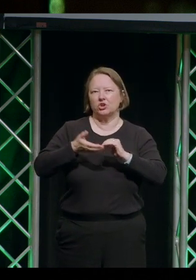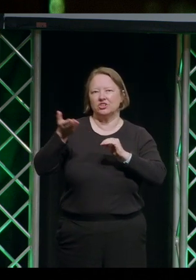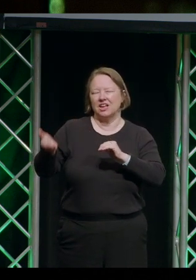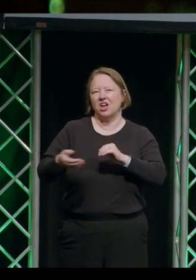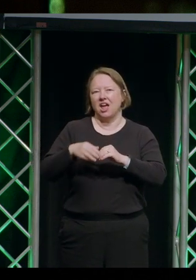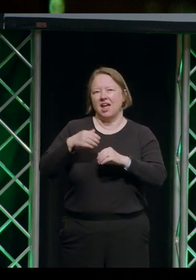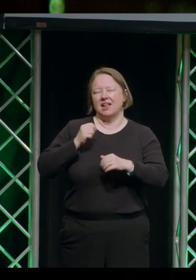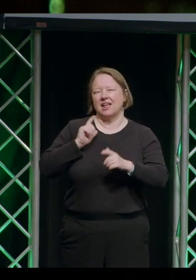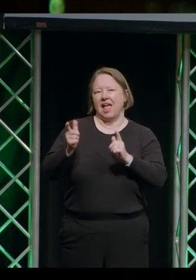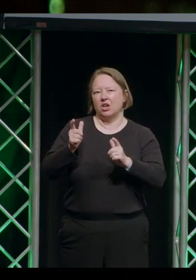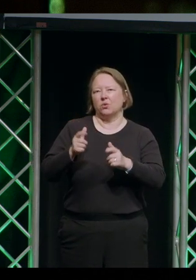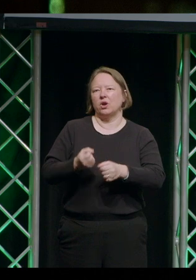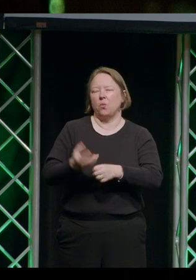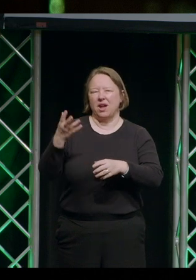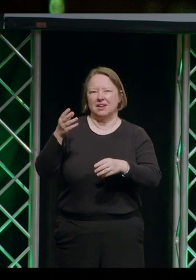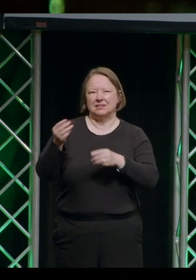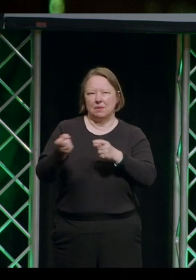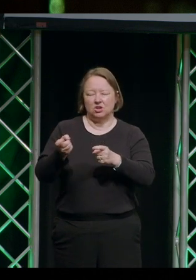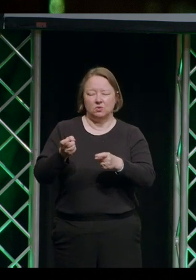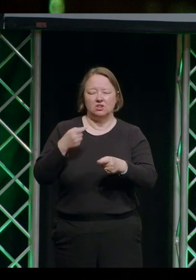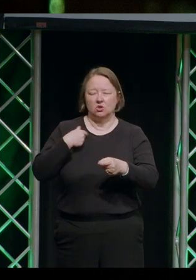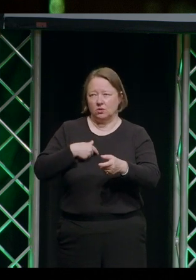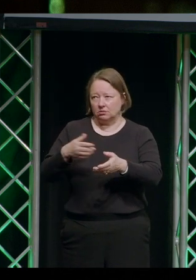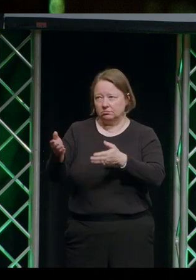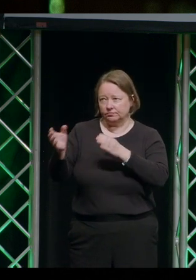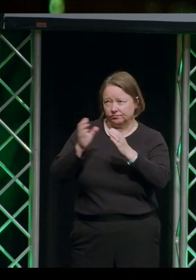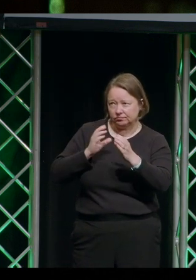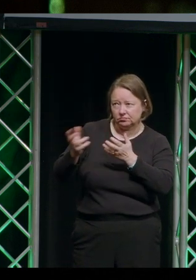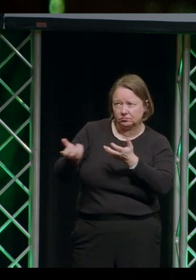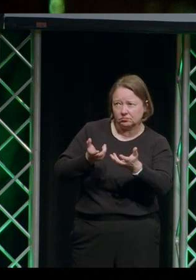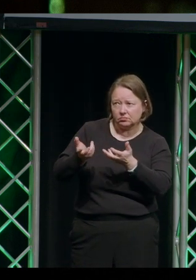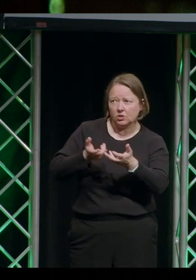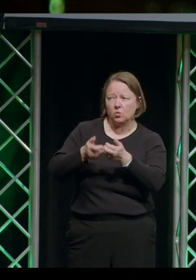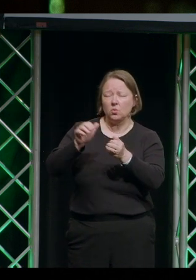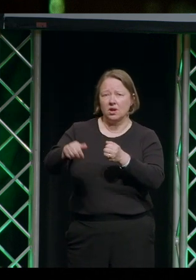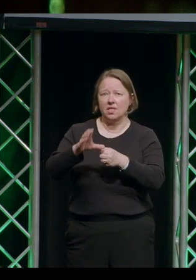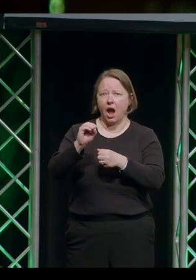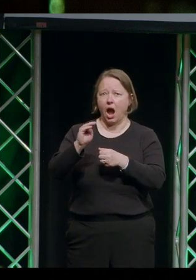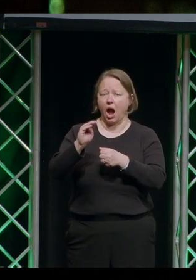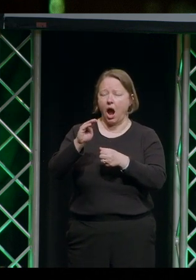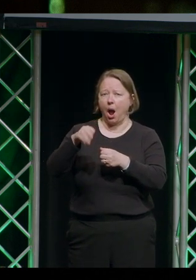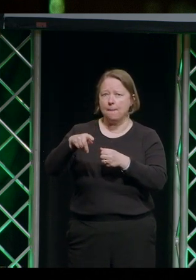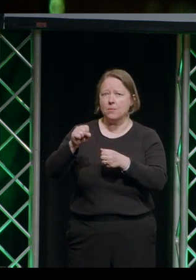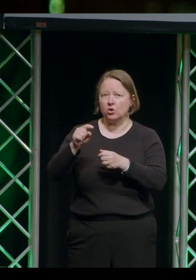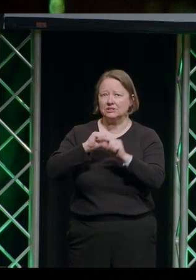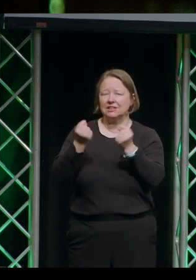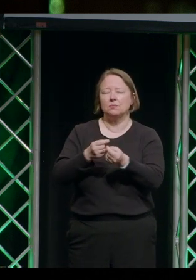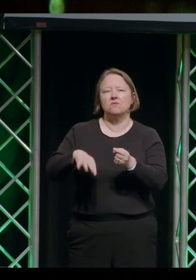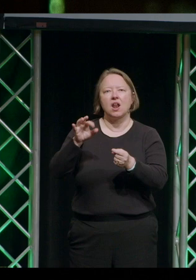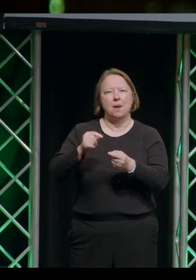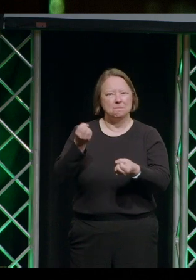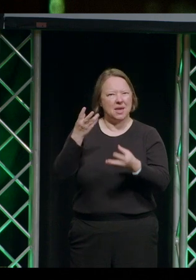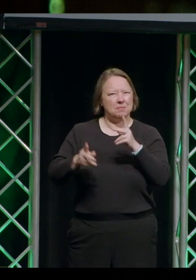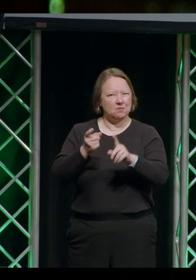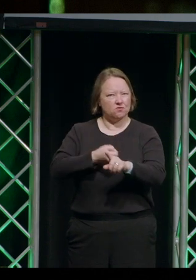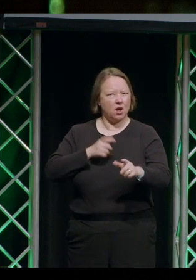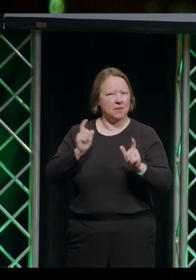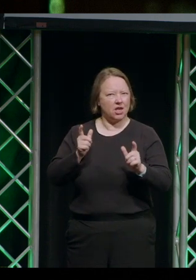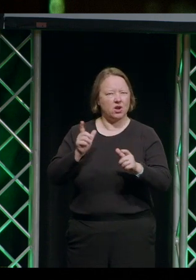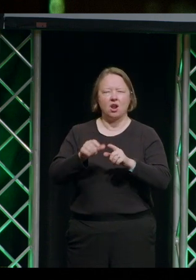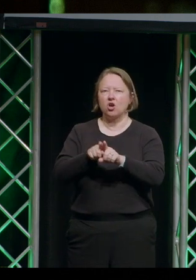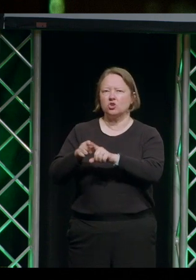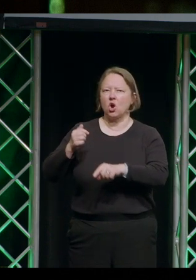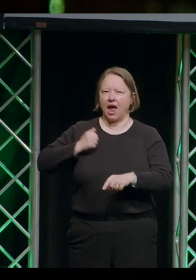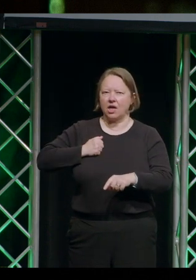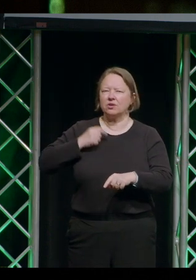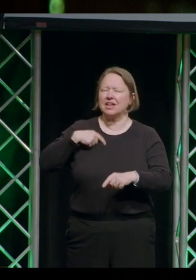Management. And after communicating with members of the composting team, we found out that many Calgarians, as well as Canadians,